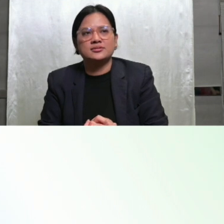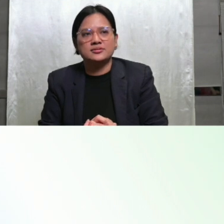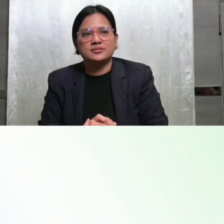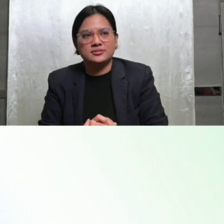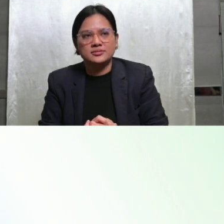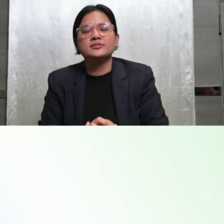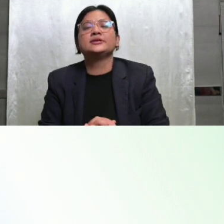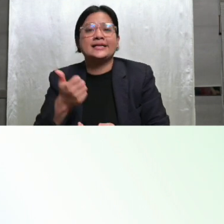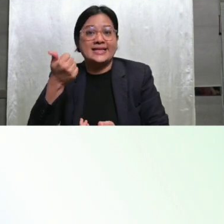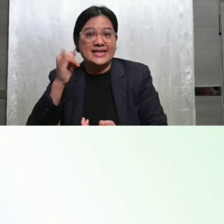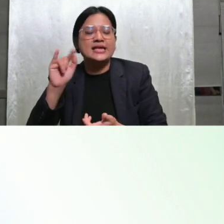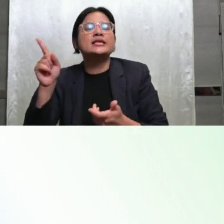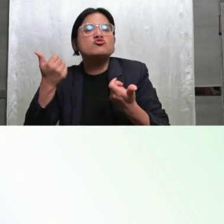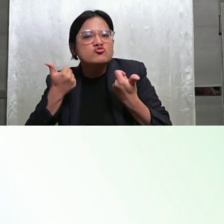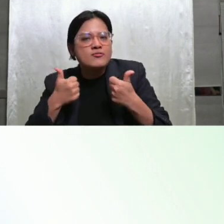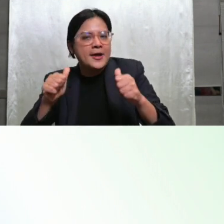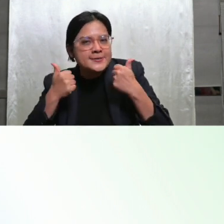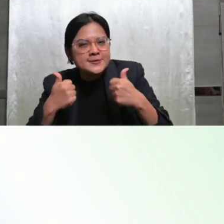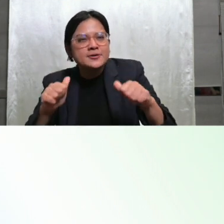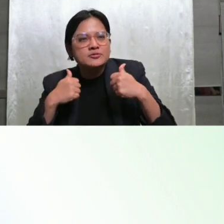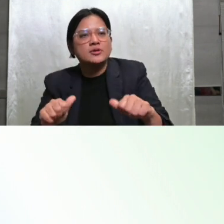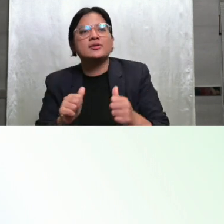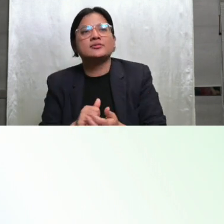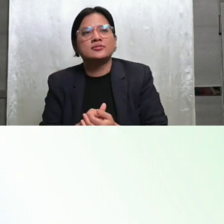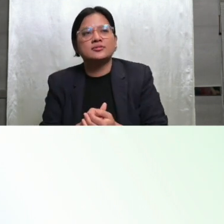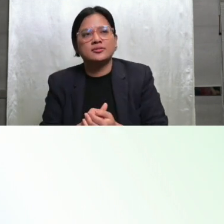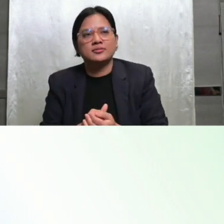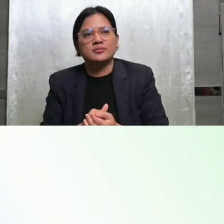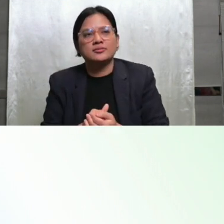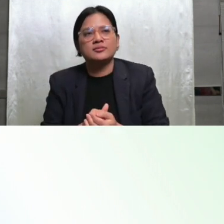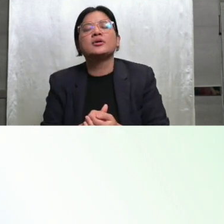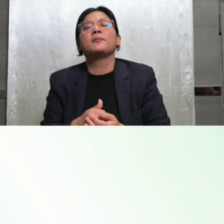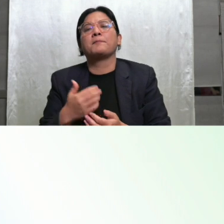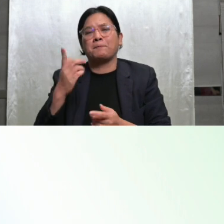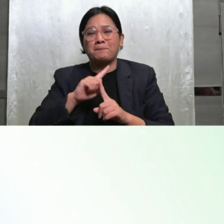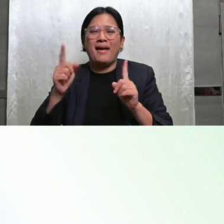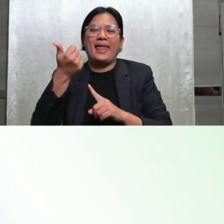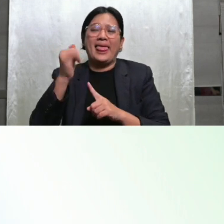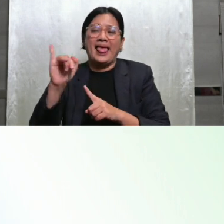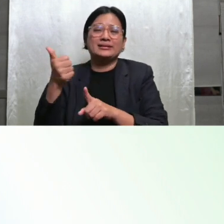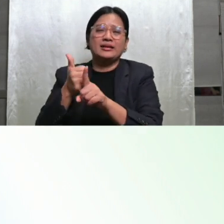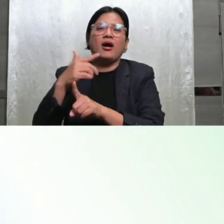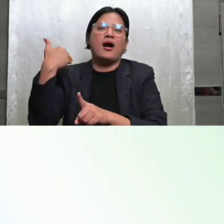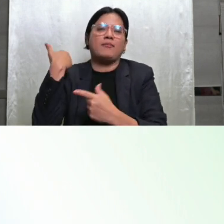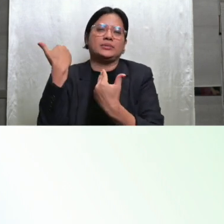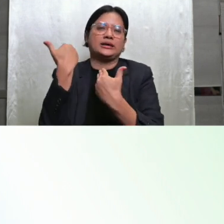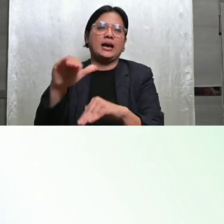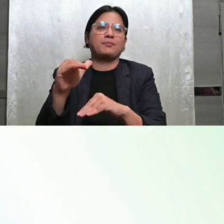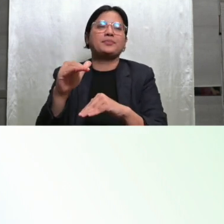its own limitations. There could be inaccuracies. There could be cases of hallucinations when you are talking about generative